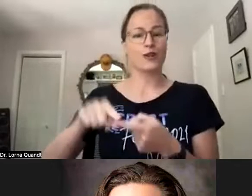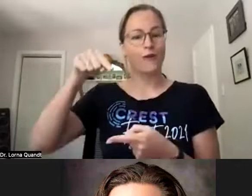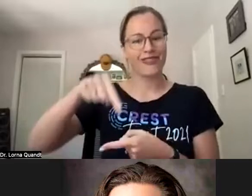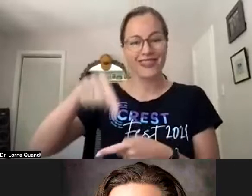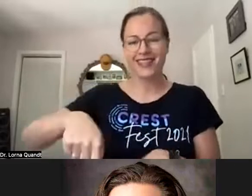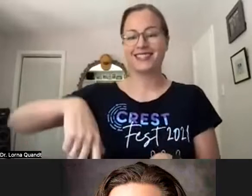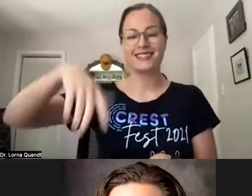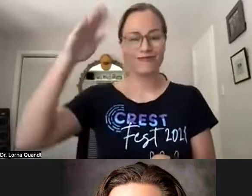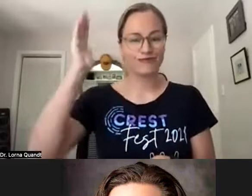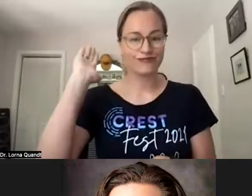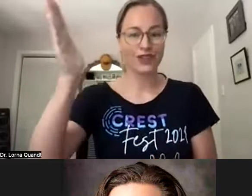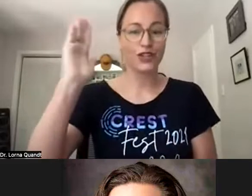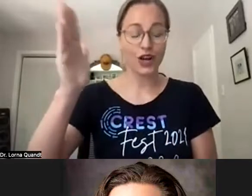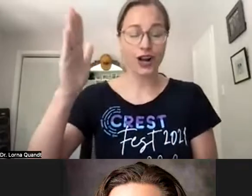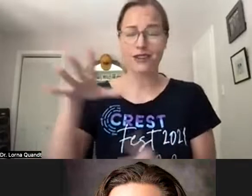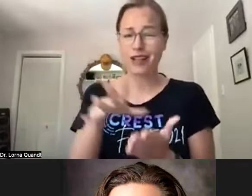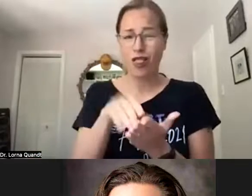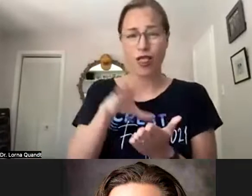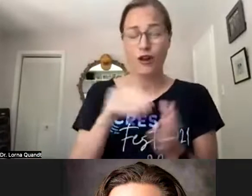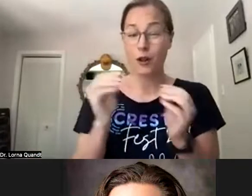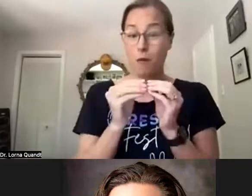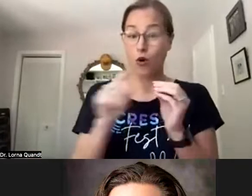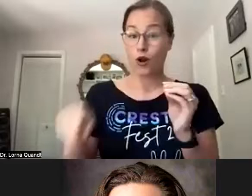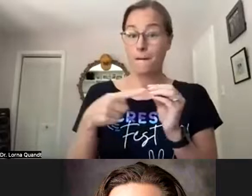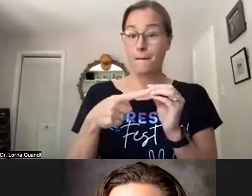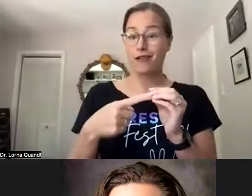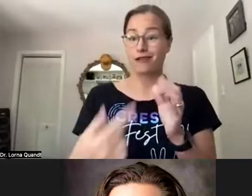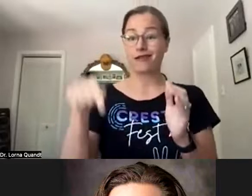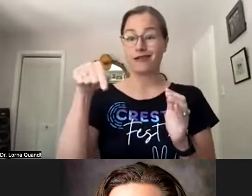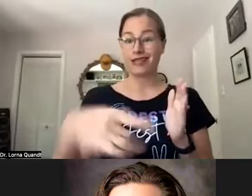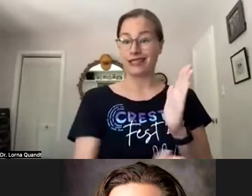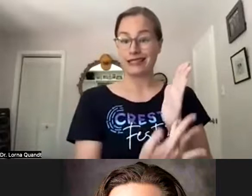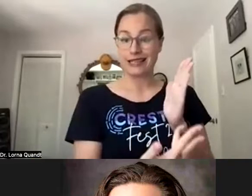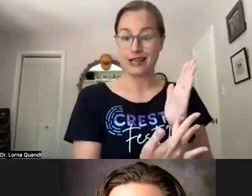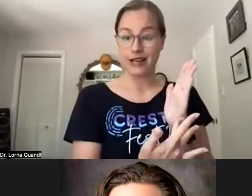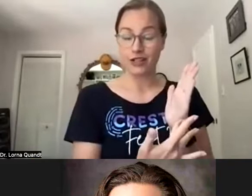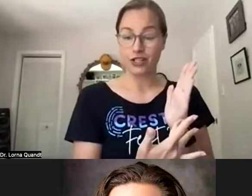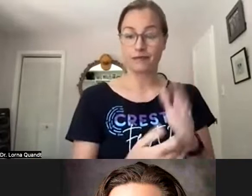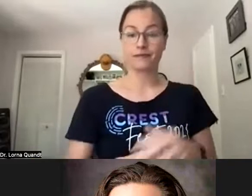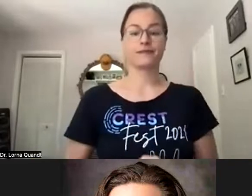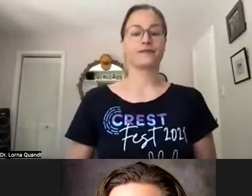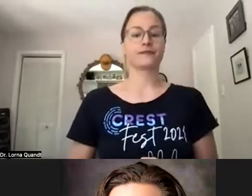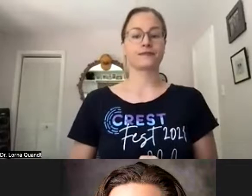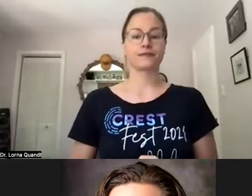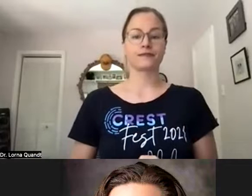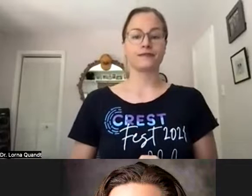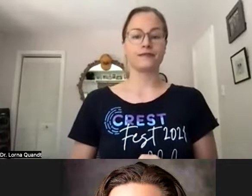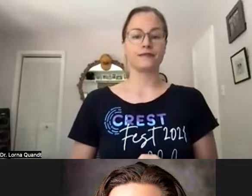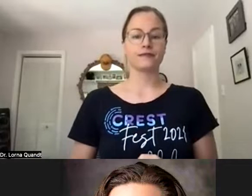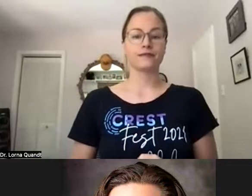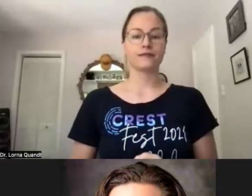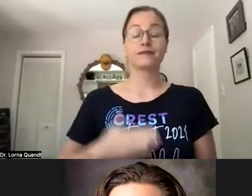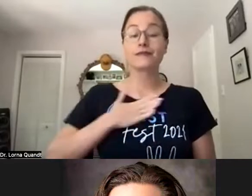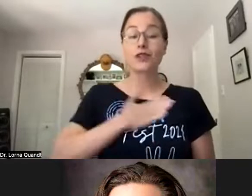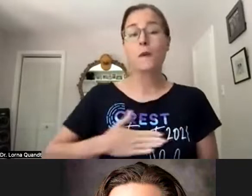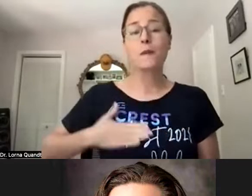I personally am looking forward to this presentation very much and learning more about this work